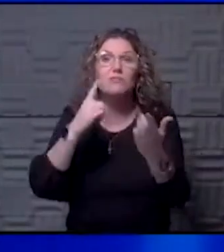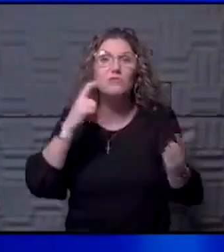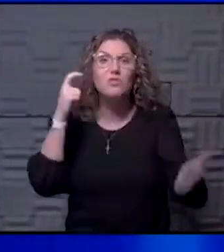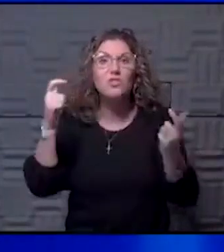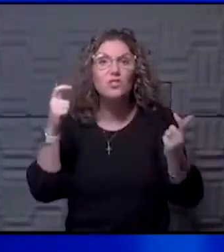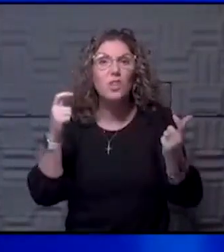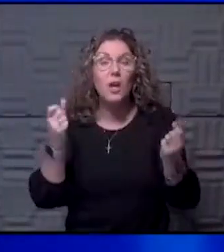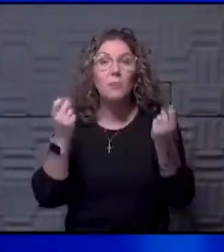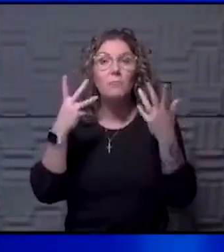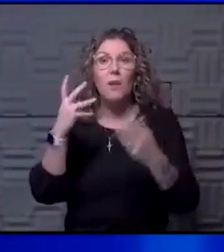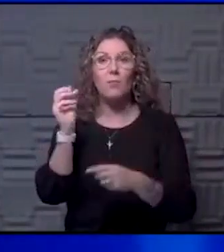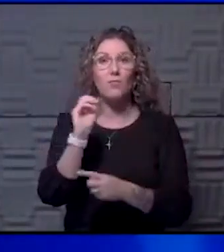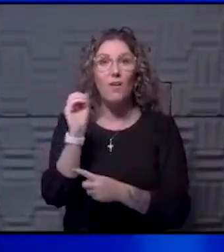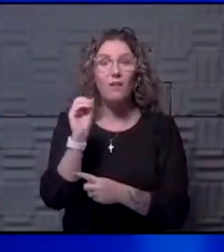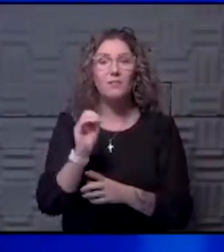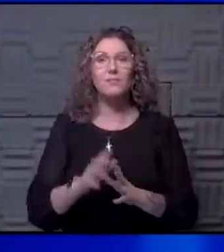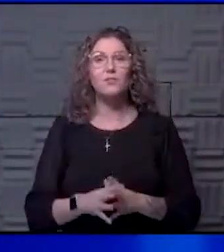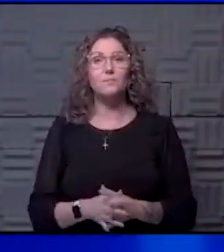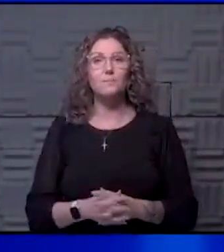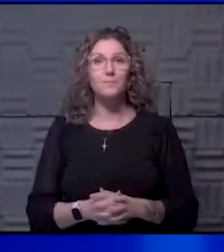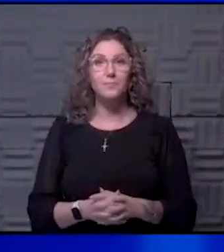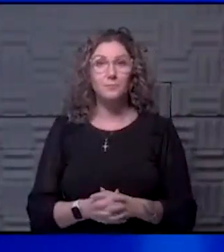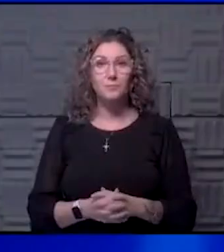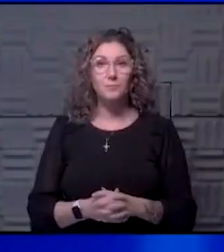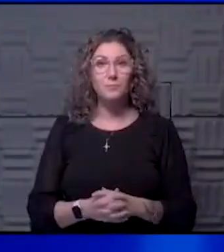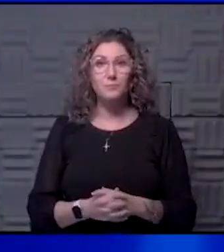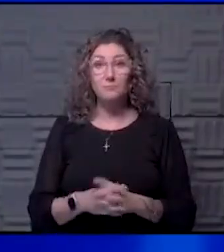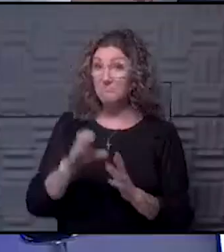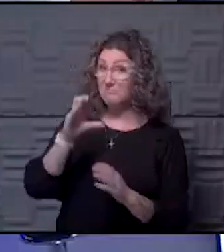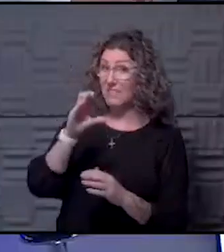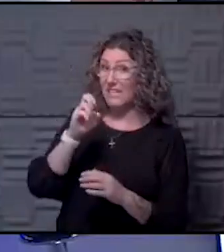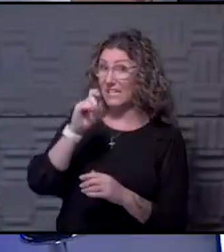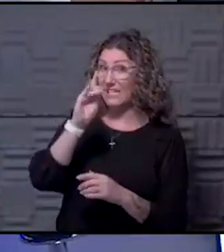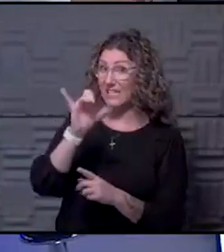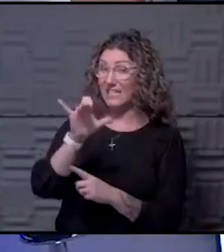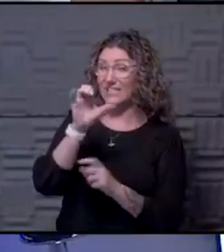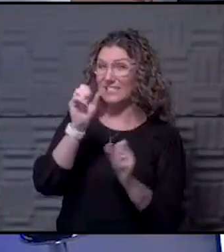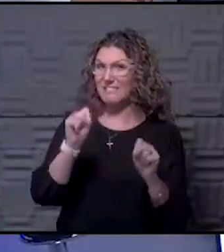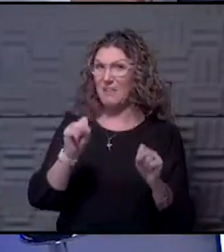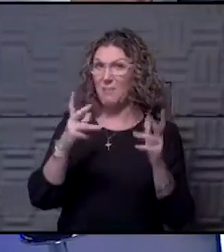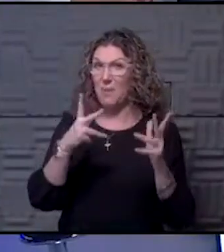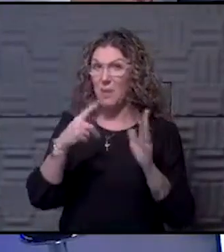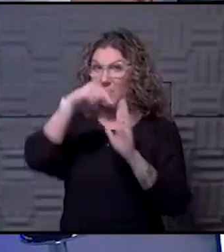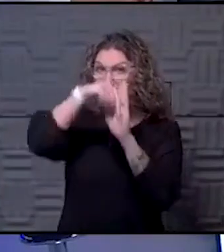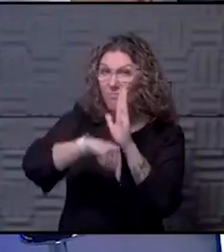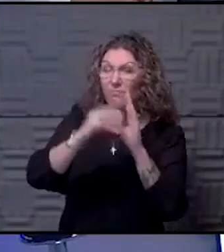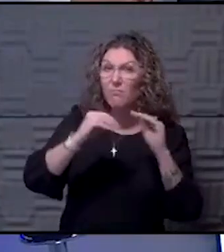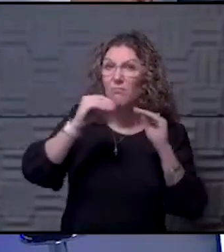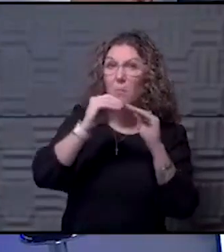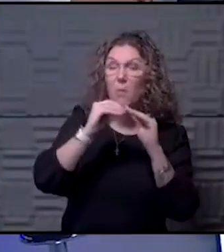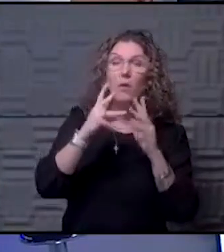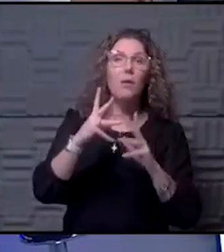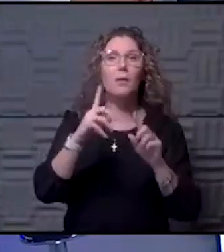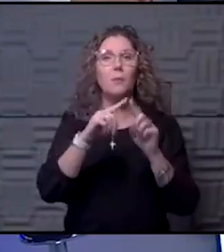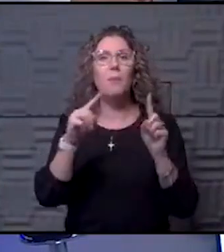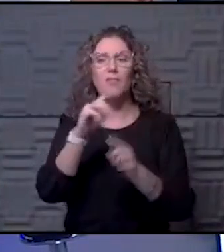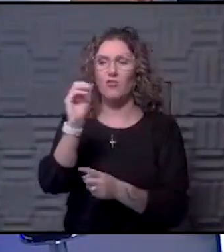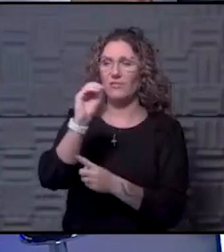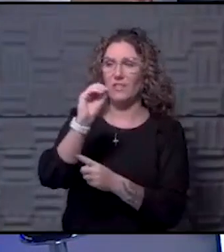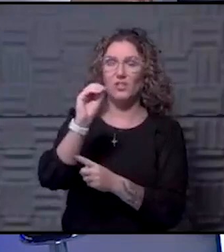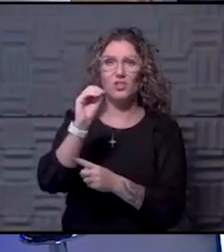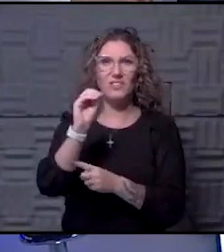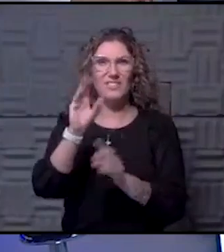amount of oxygen. So Casey can maybe talk a little bit more to this, but there's a specific sort of oxygen